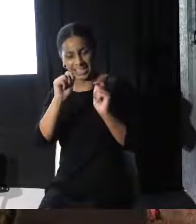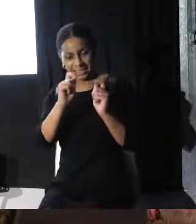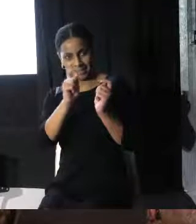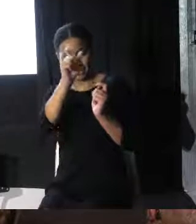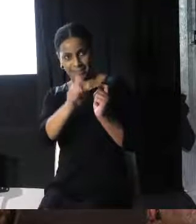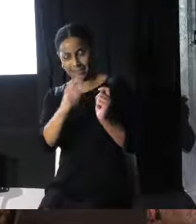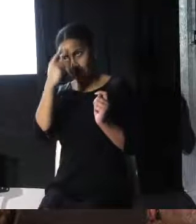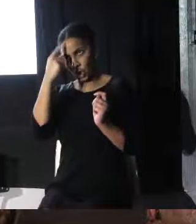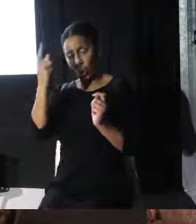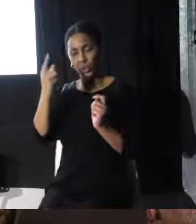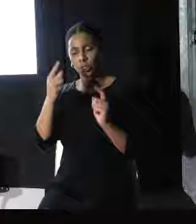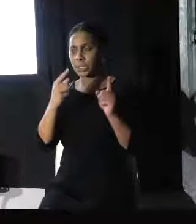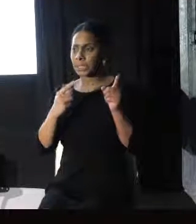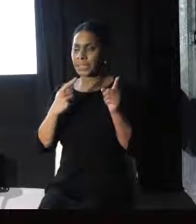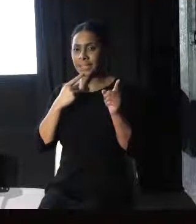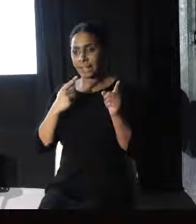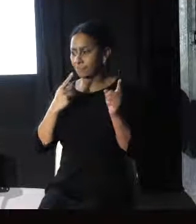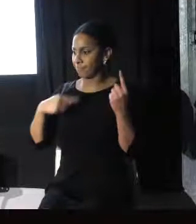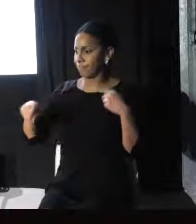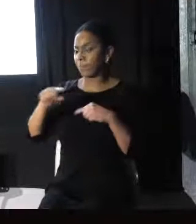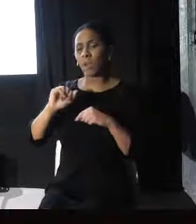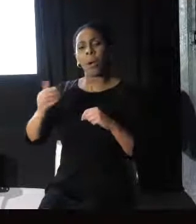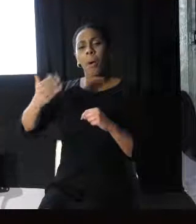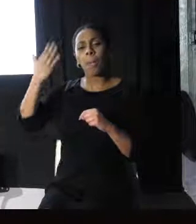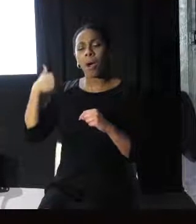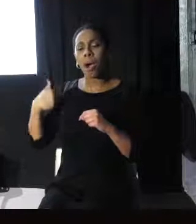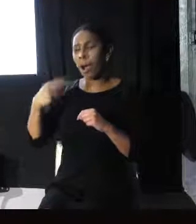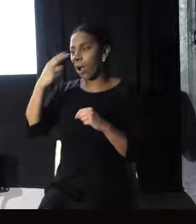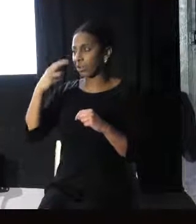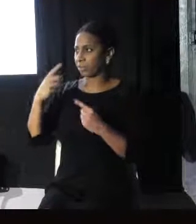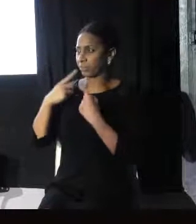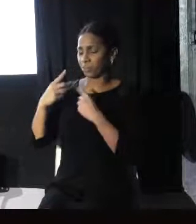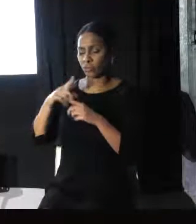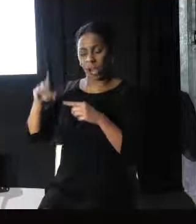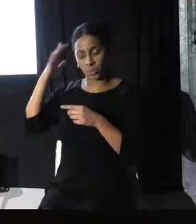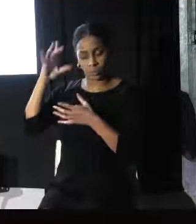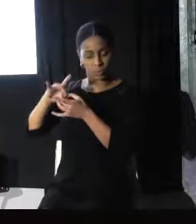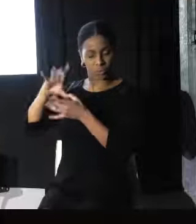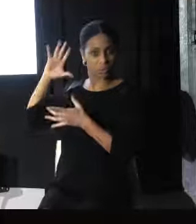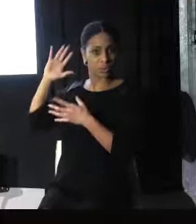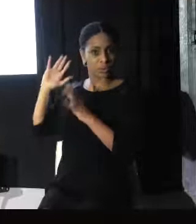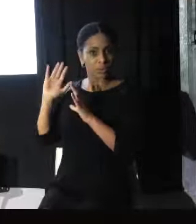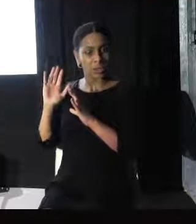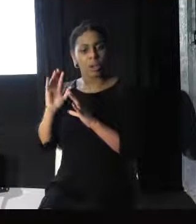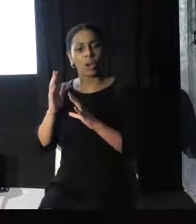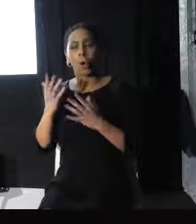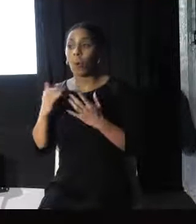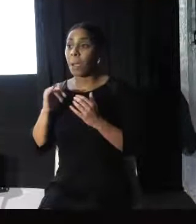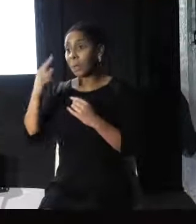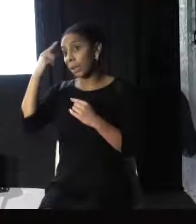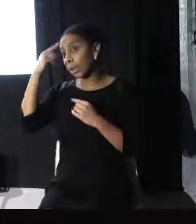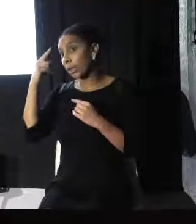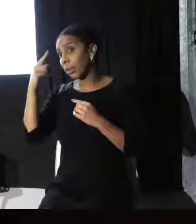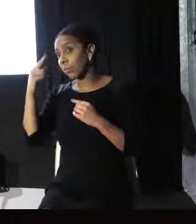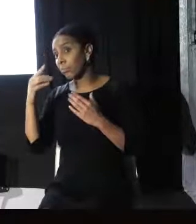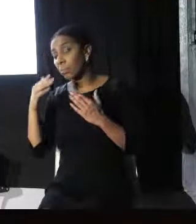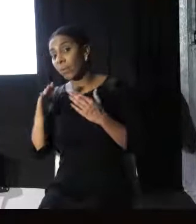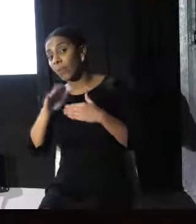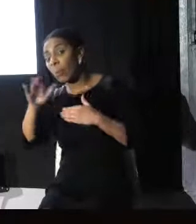oneself from the dead hand of the past, or one might look forward to notions that the past,